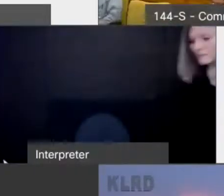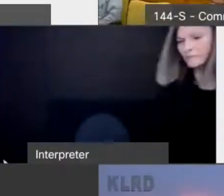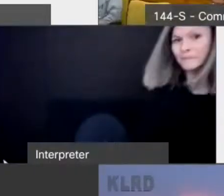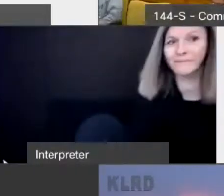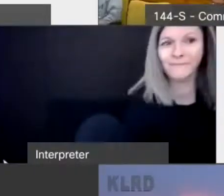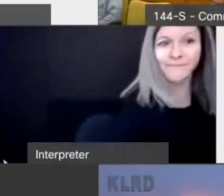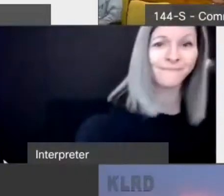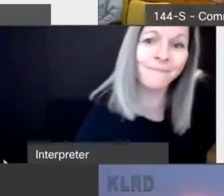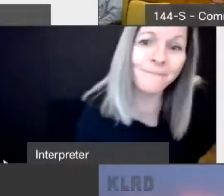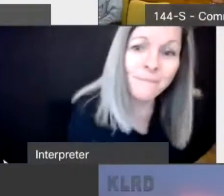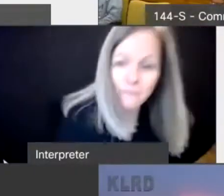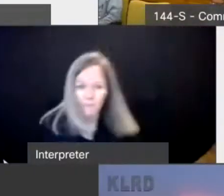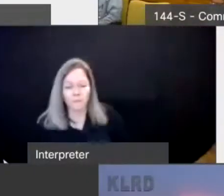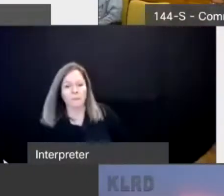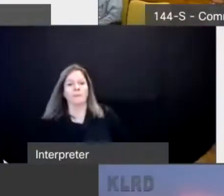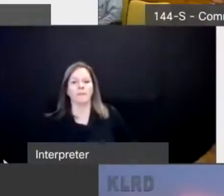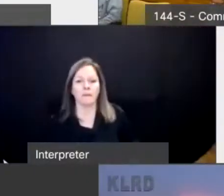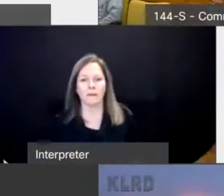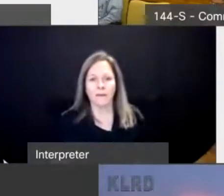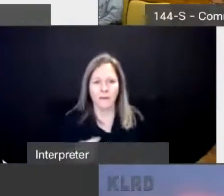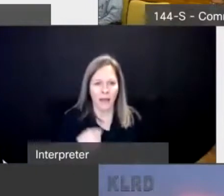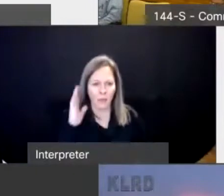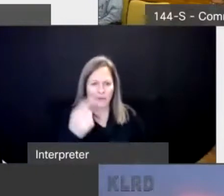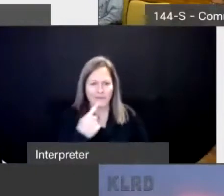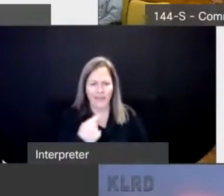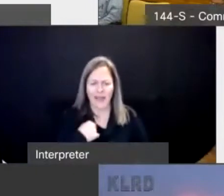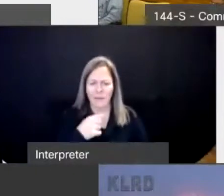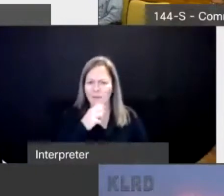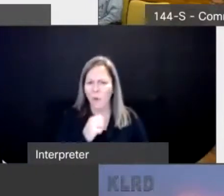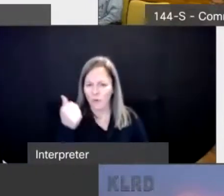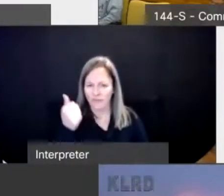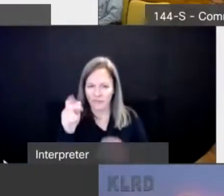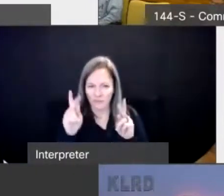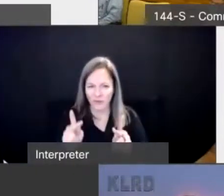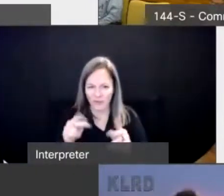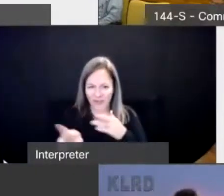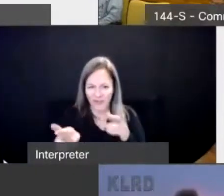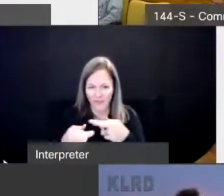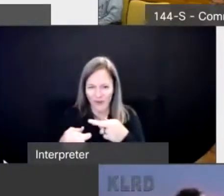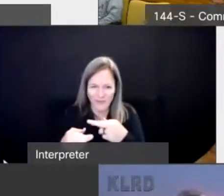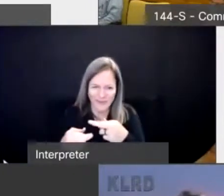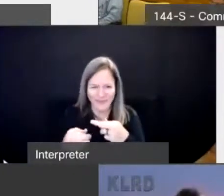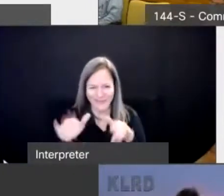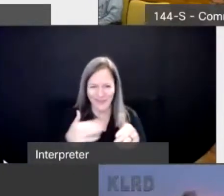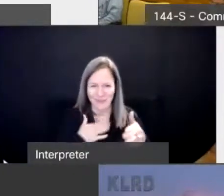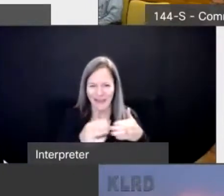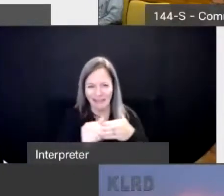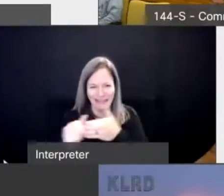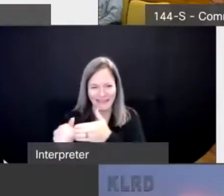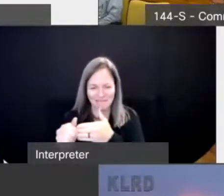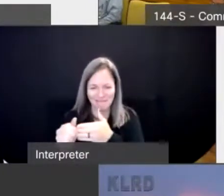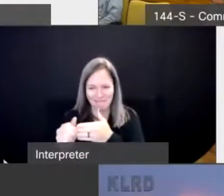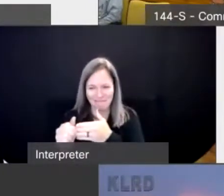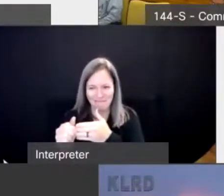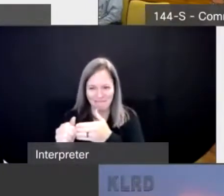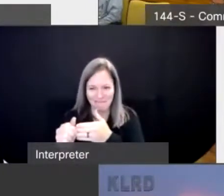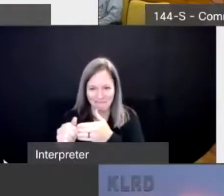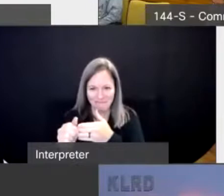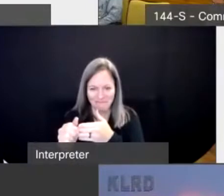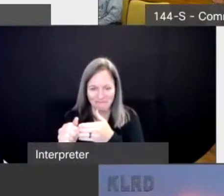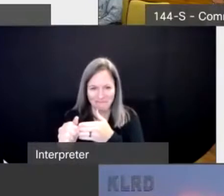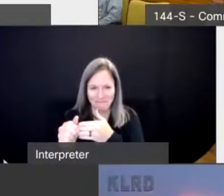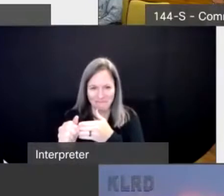I'd say I'm probably the oldest person in this room, so I'll just take that as a lead there. And